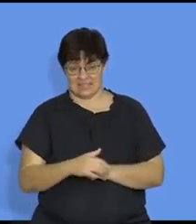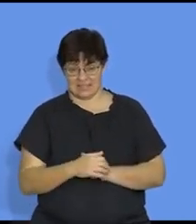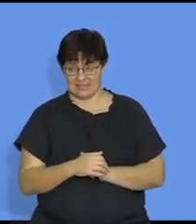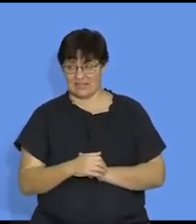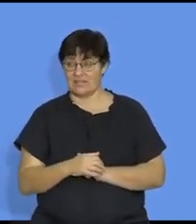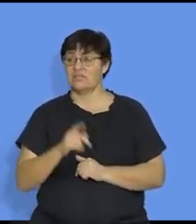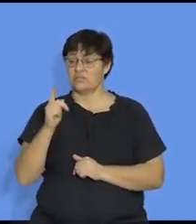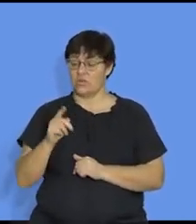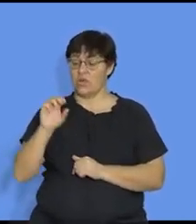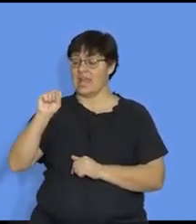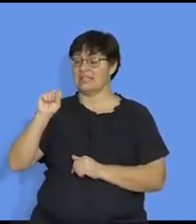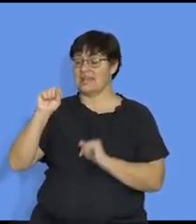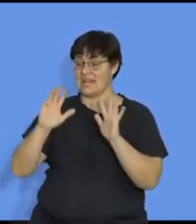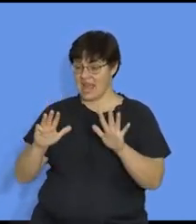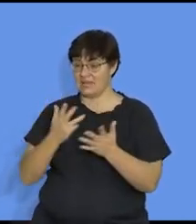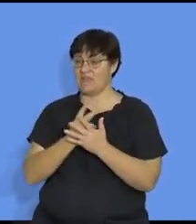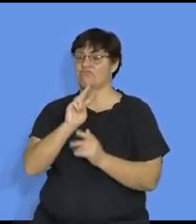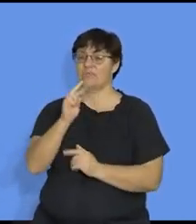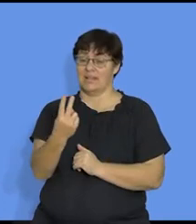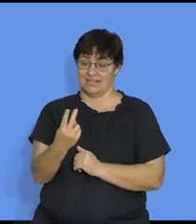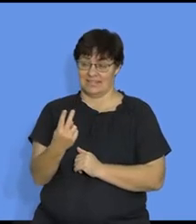can replace S9.